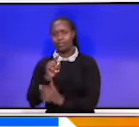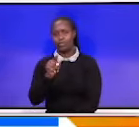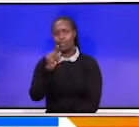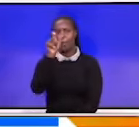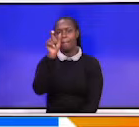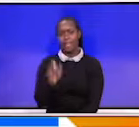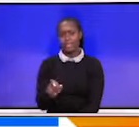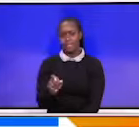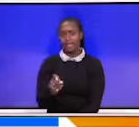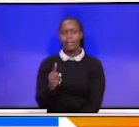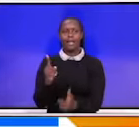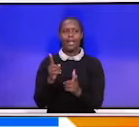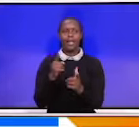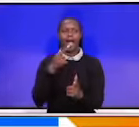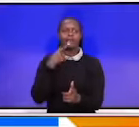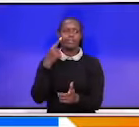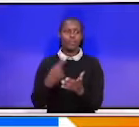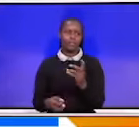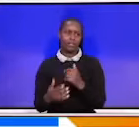And